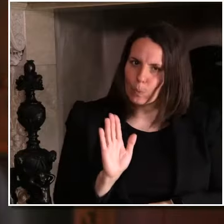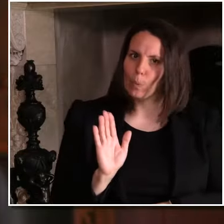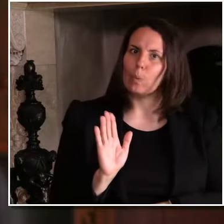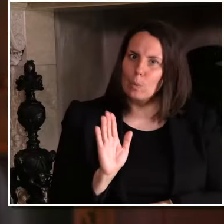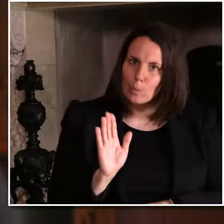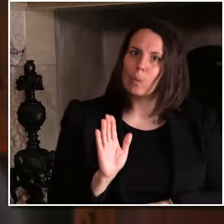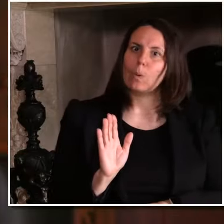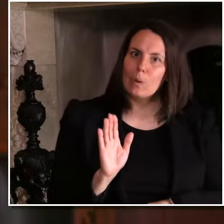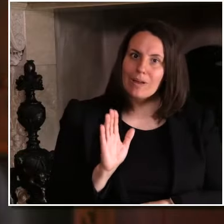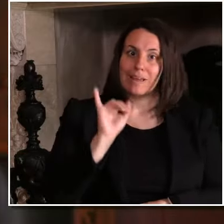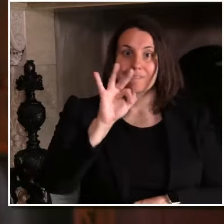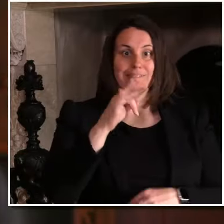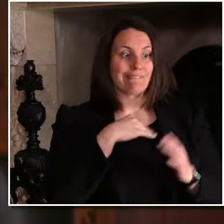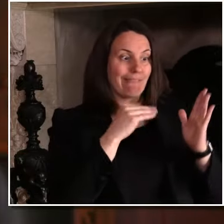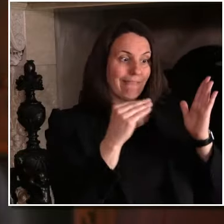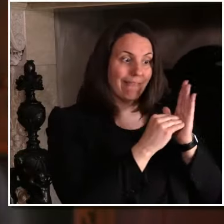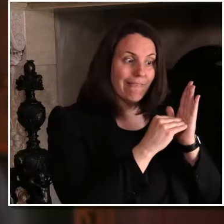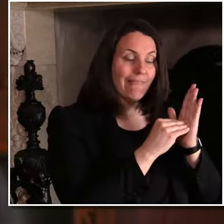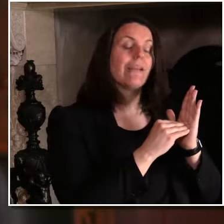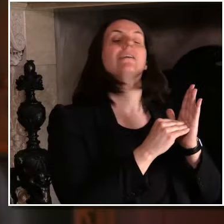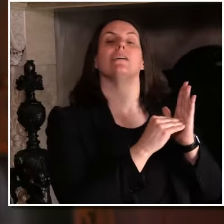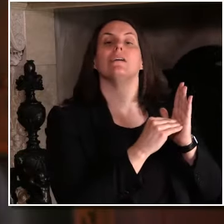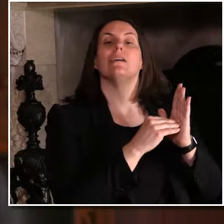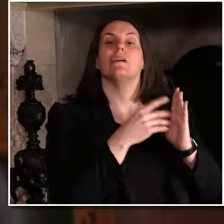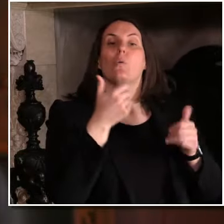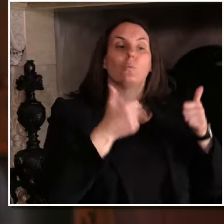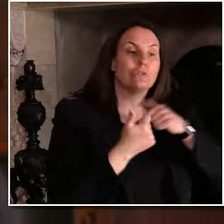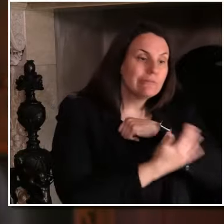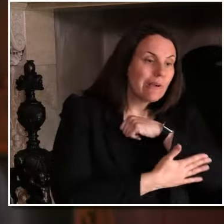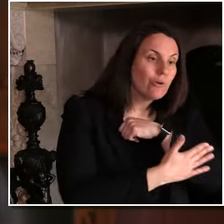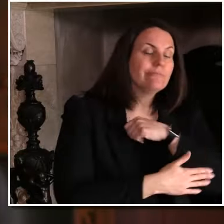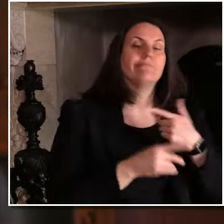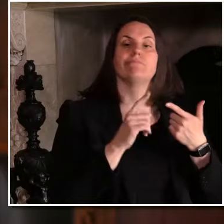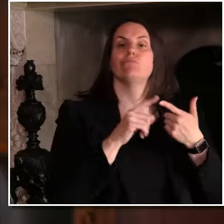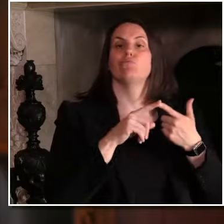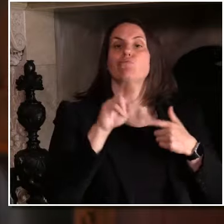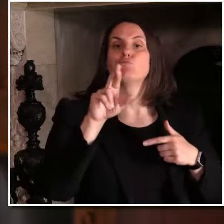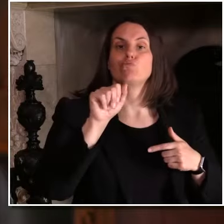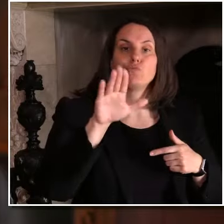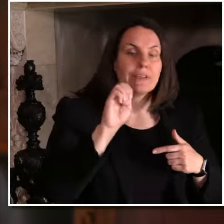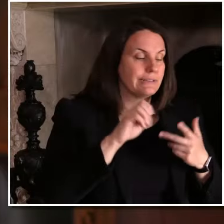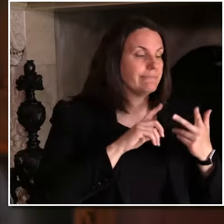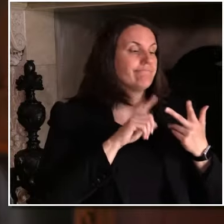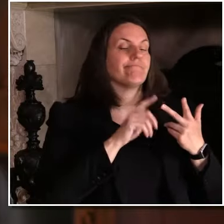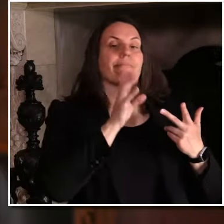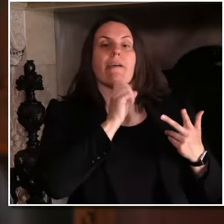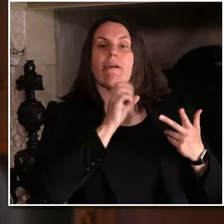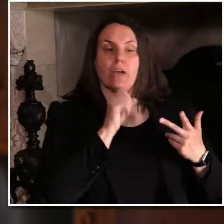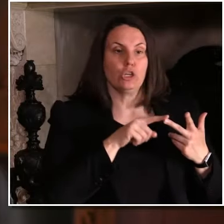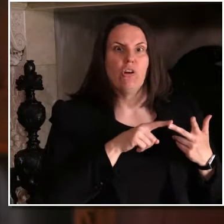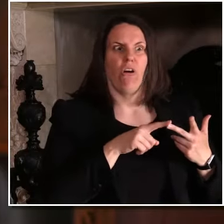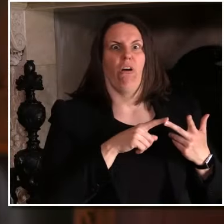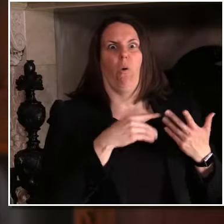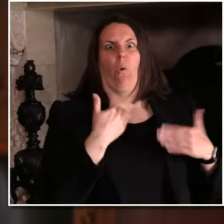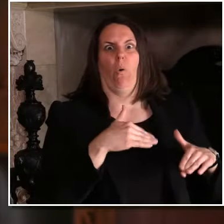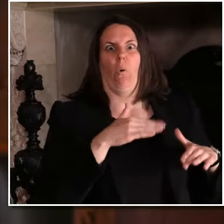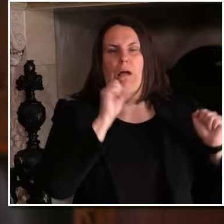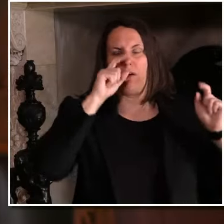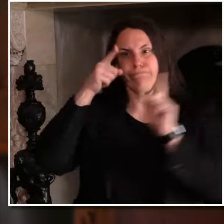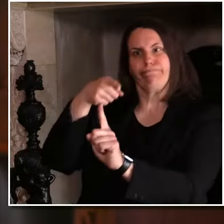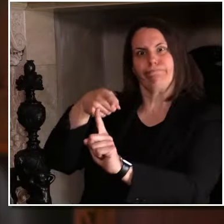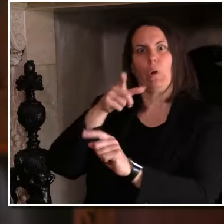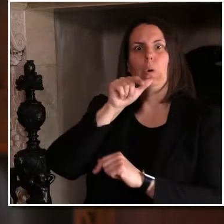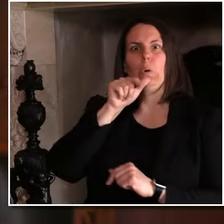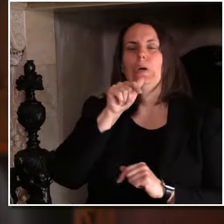identify individuals. But we also at the state level, through our website, have tried to, now that our numbers are larger,